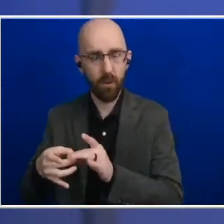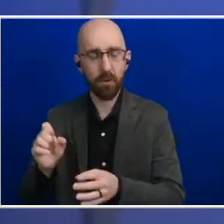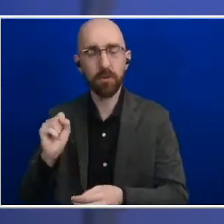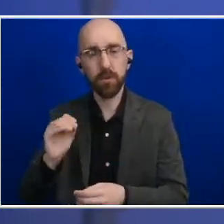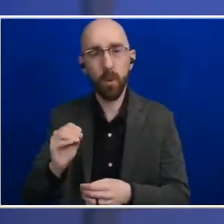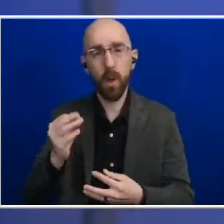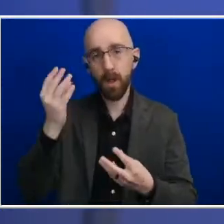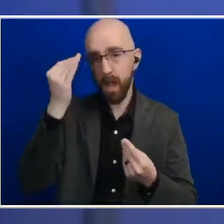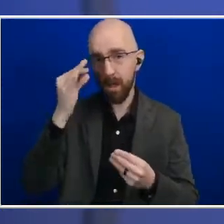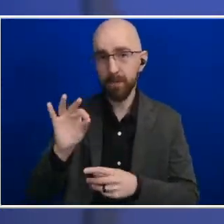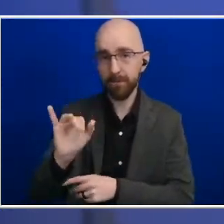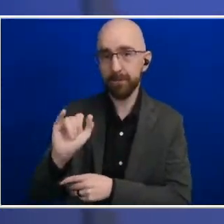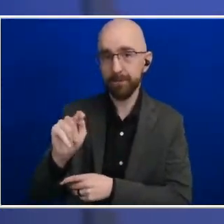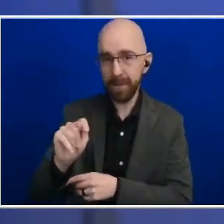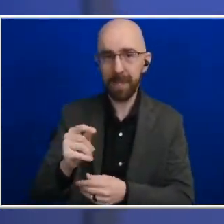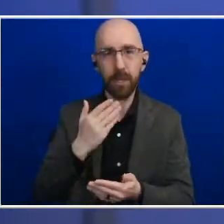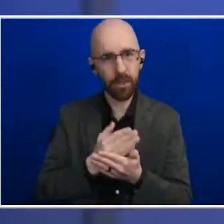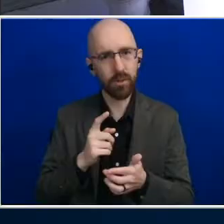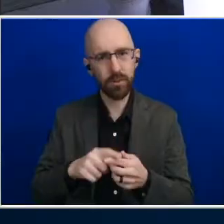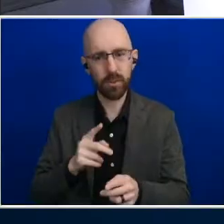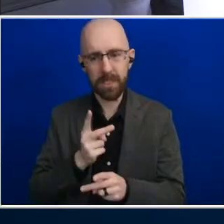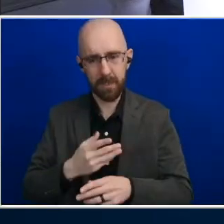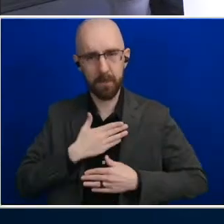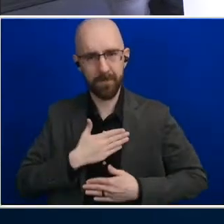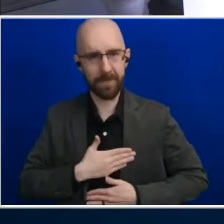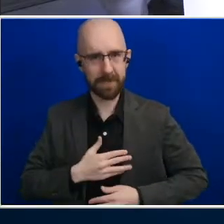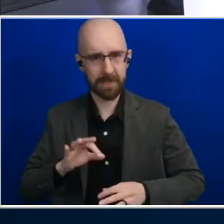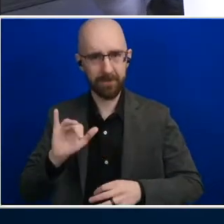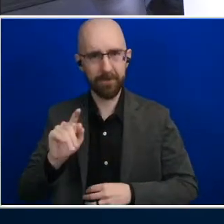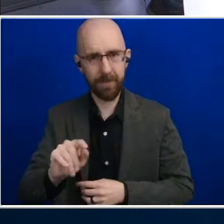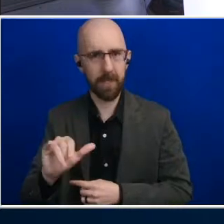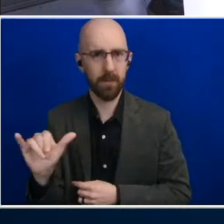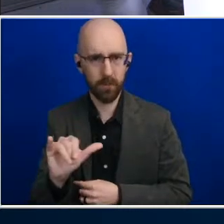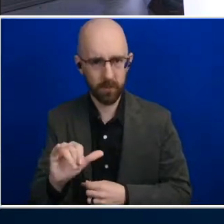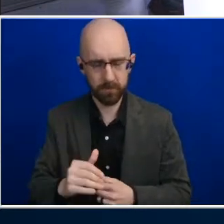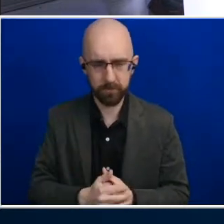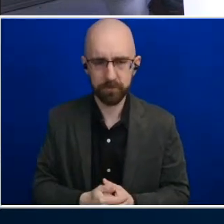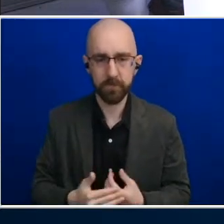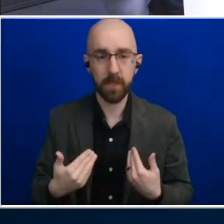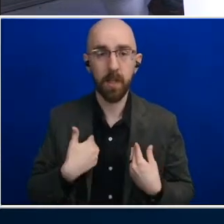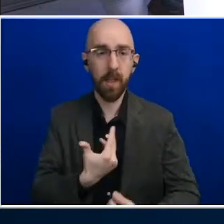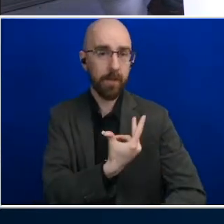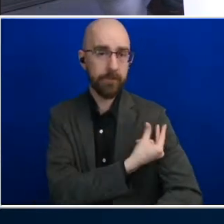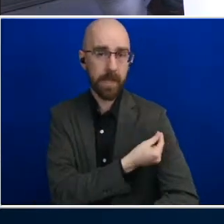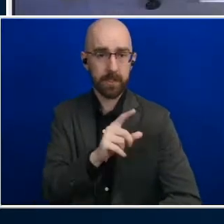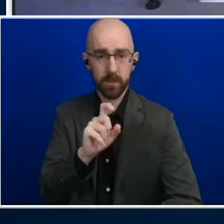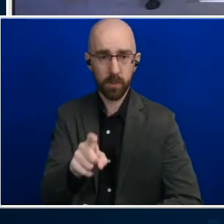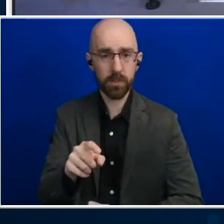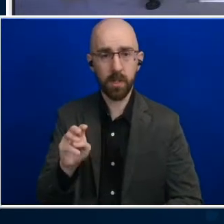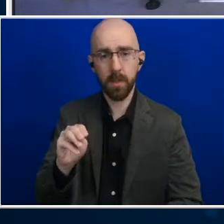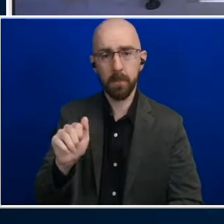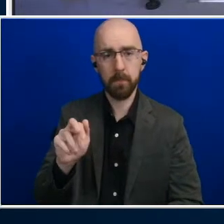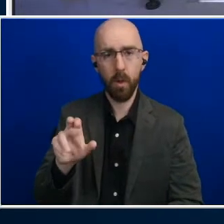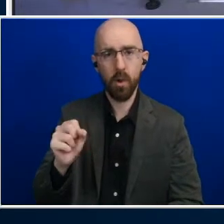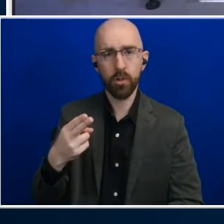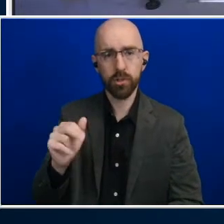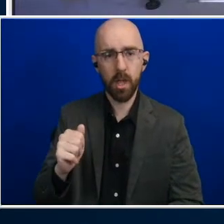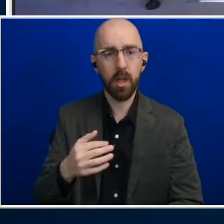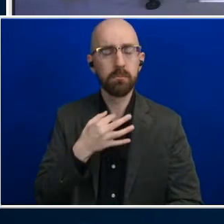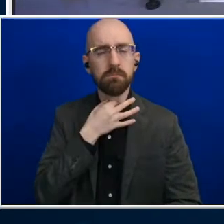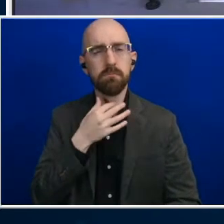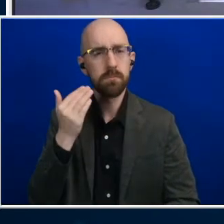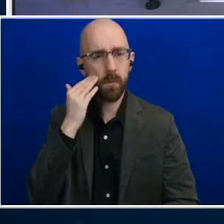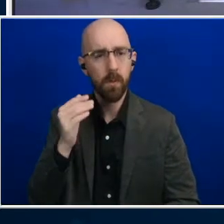good to stay physically fit. Yeah. We have a vaccination question. This is from Marcia. Marcia wants to know if older adults